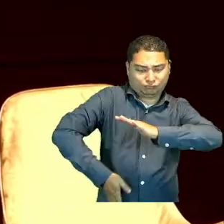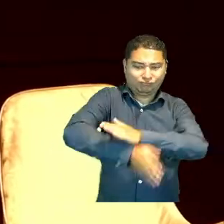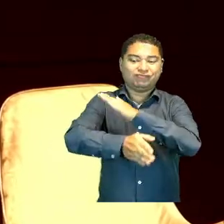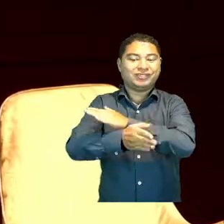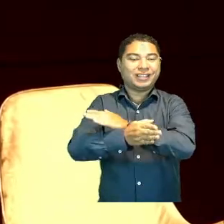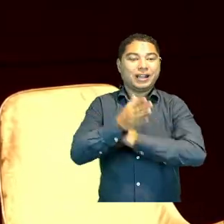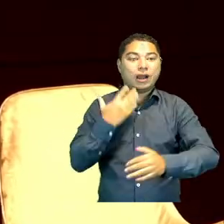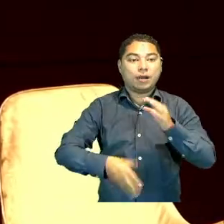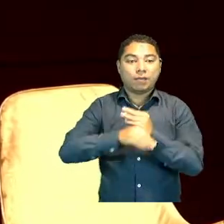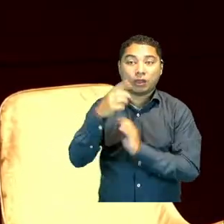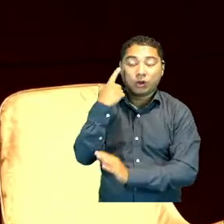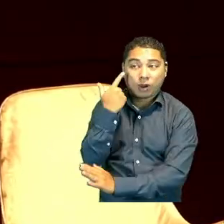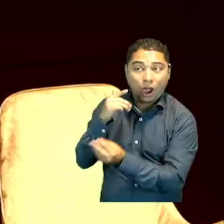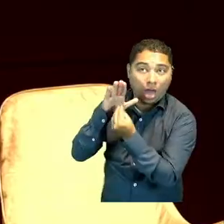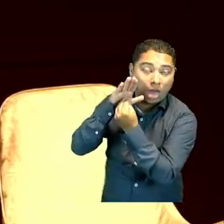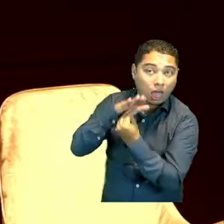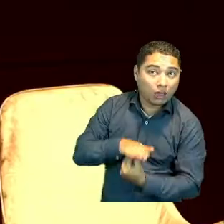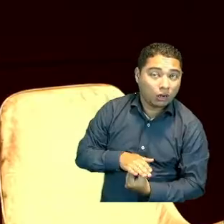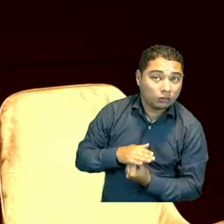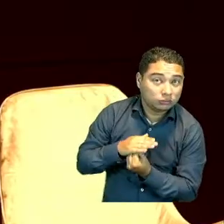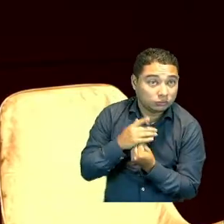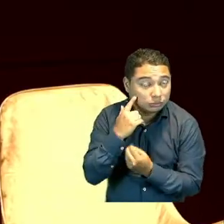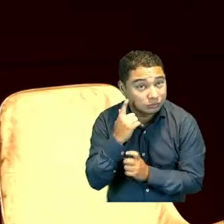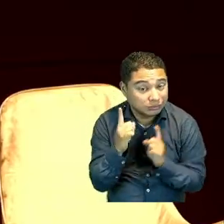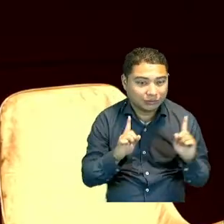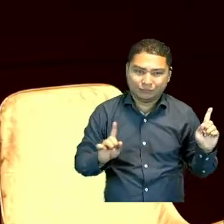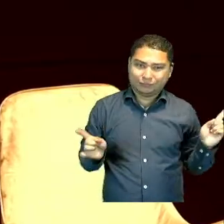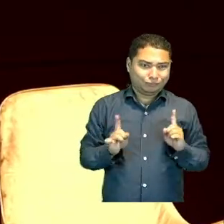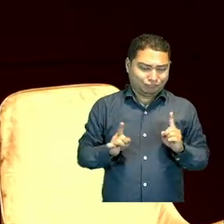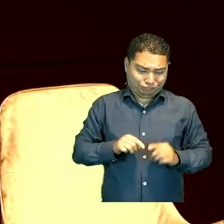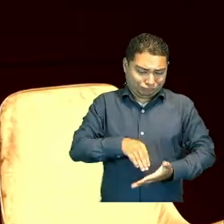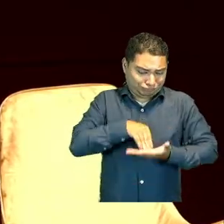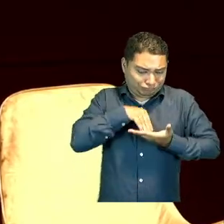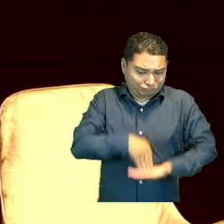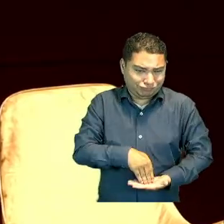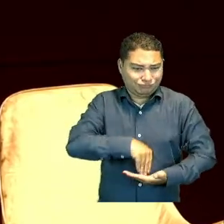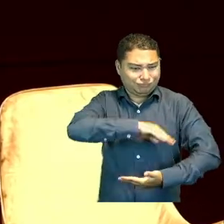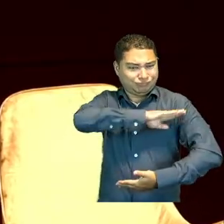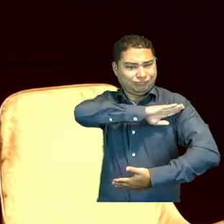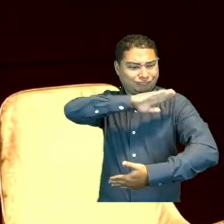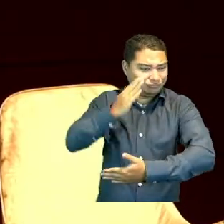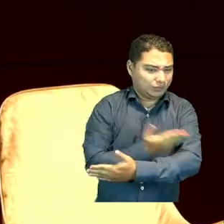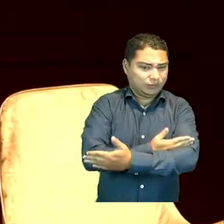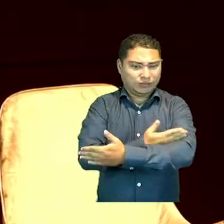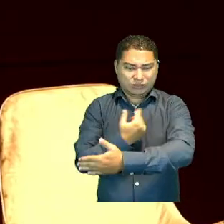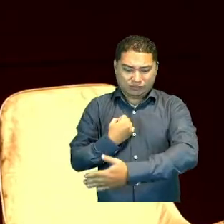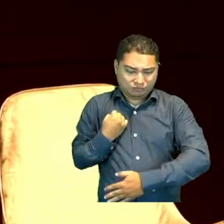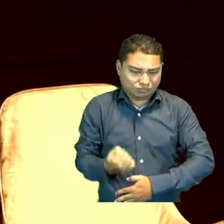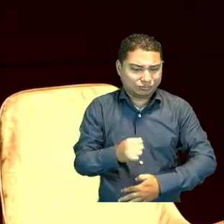make my cleavage right, and start walking again, because I don't have a fragile